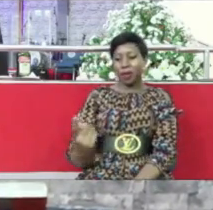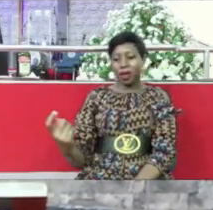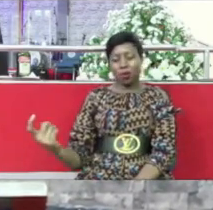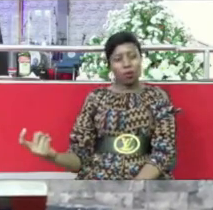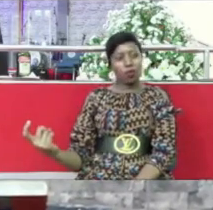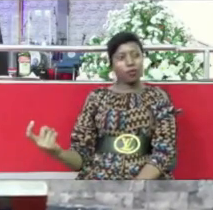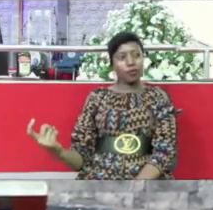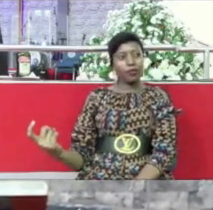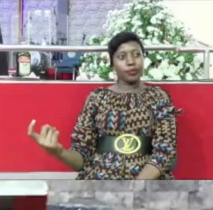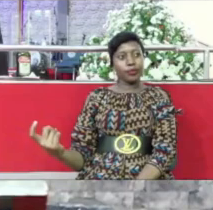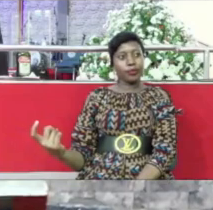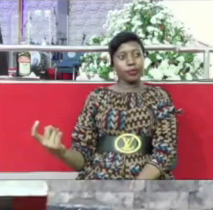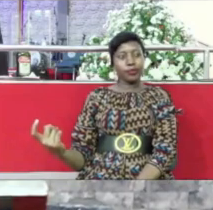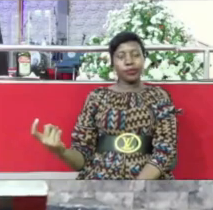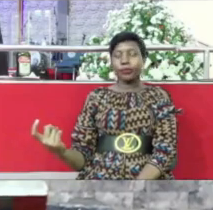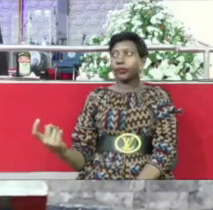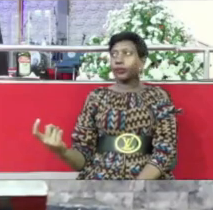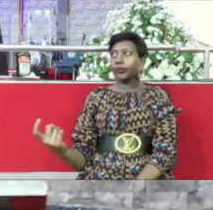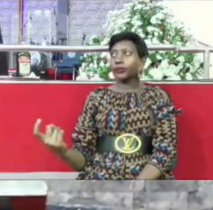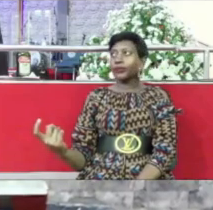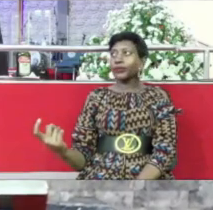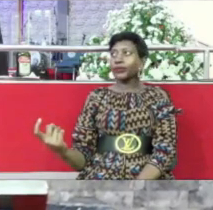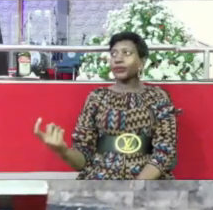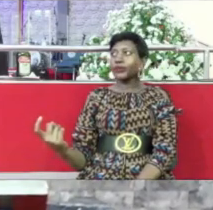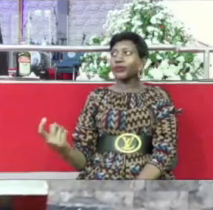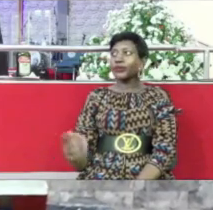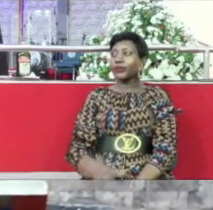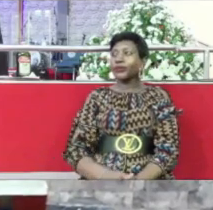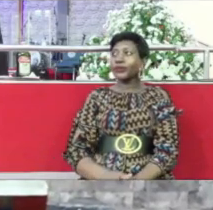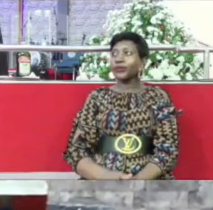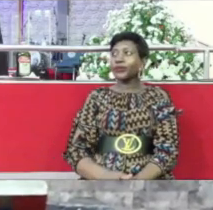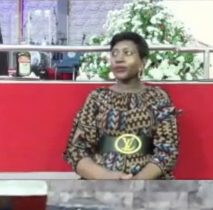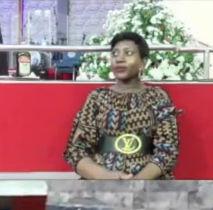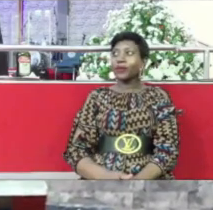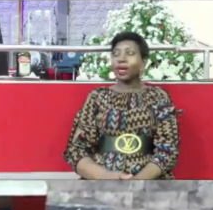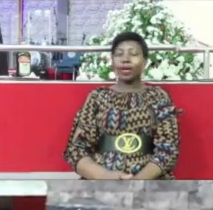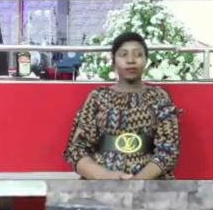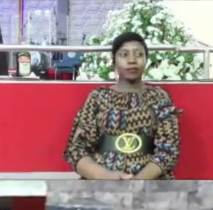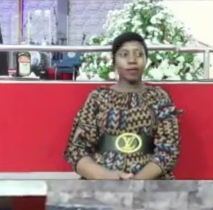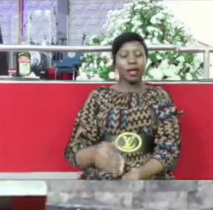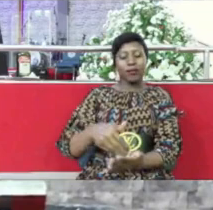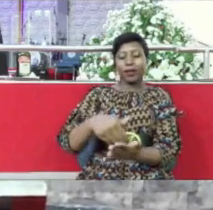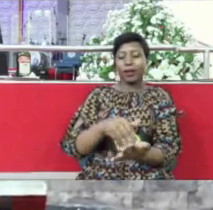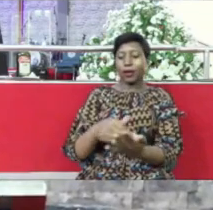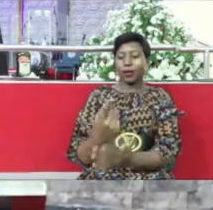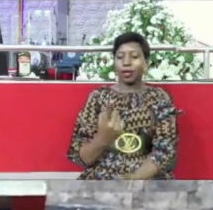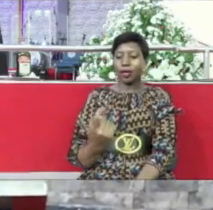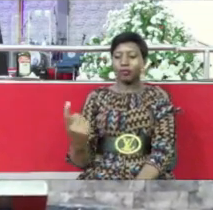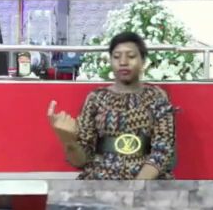kegunyo. Wewe ni mdudu mdogo. I like the way Bishop says you are a kegunyo. Wewe ni kamdudu. Very fragile. Kale ambacho hakijiwezi. Kana